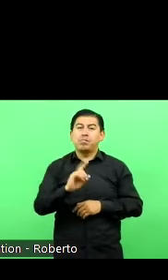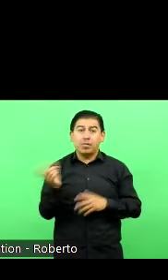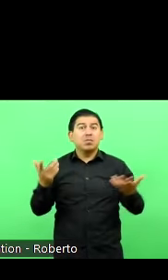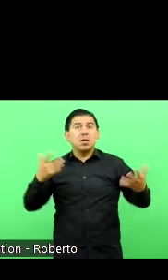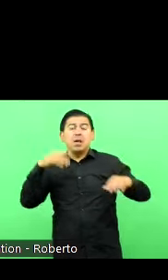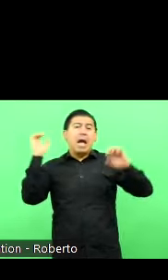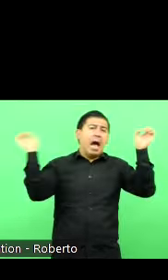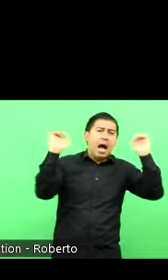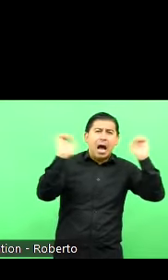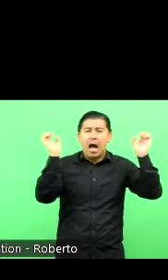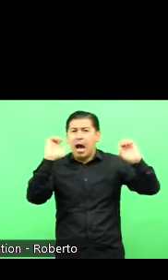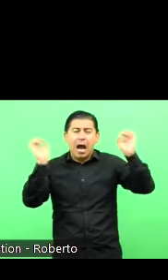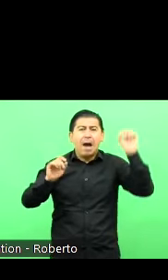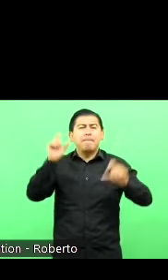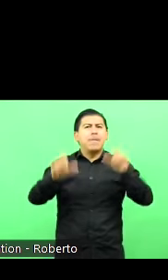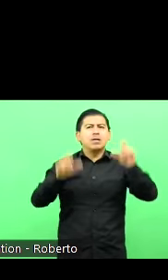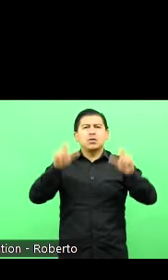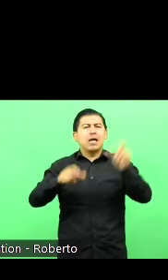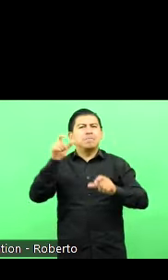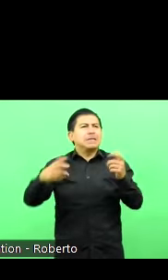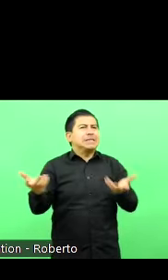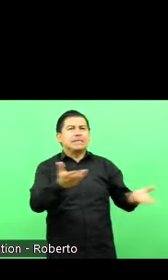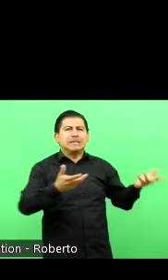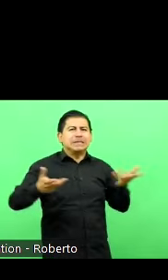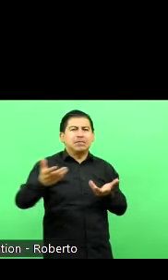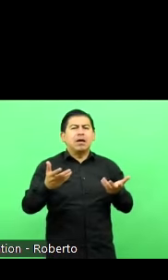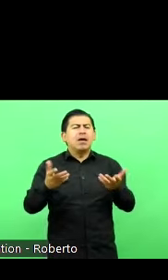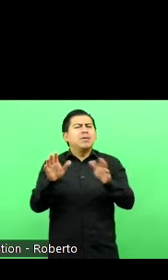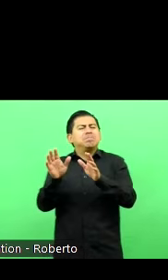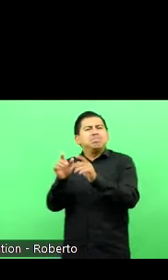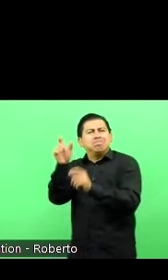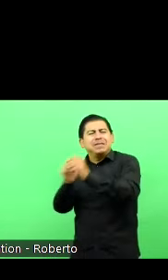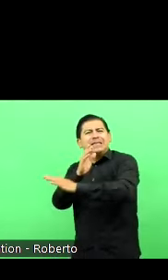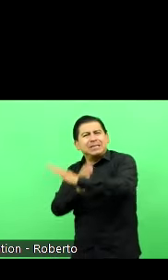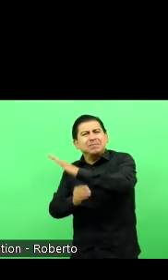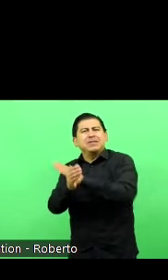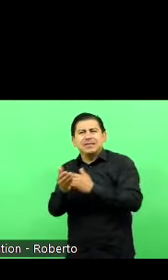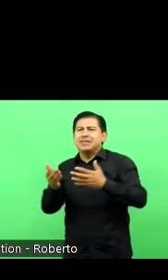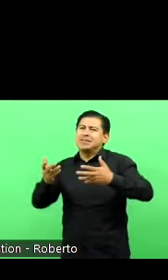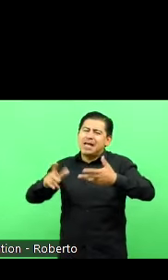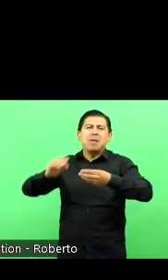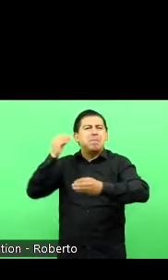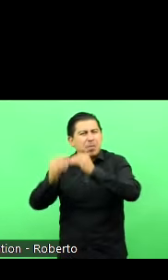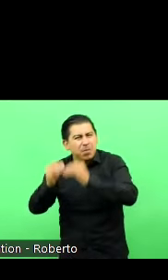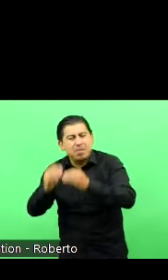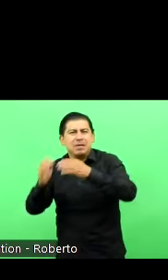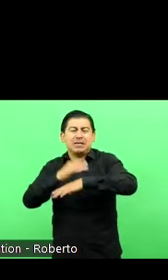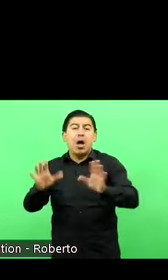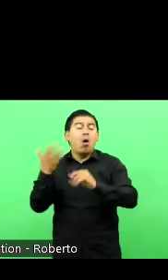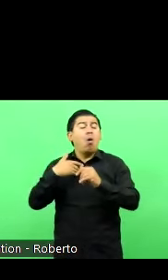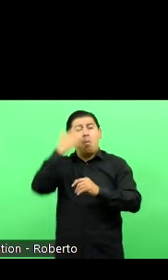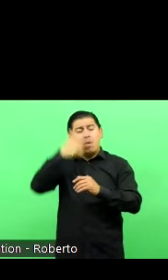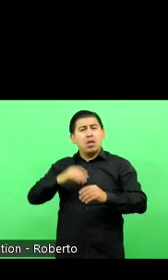vulnerable, particularly persons with disabilities and older adults. At PAHO, we have long recognized that disaster